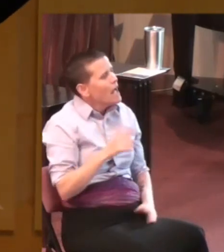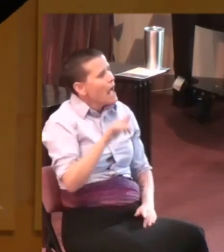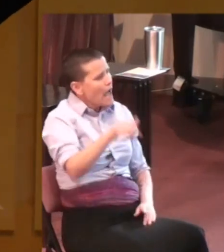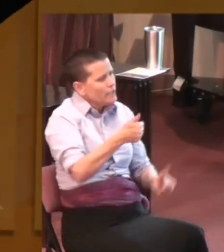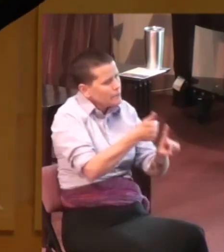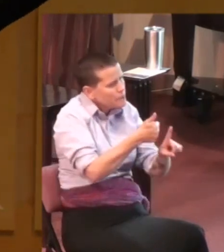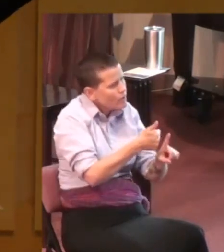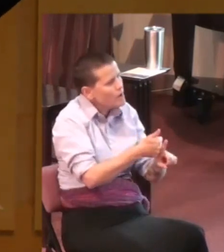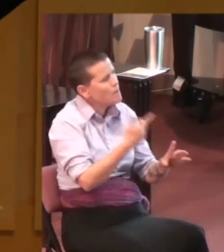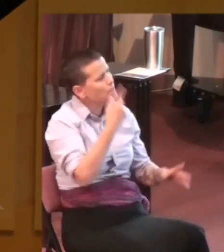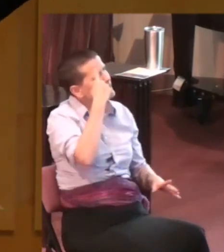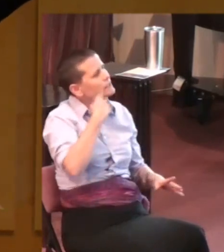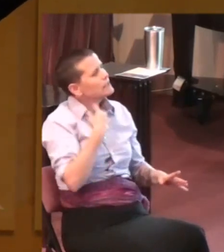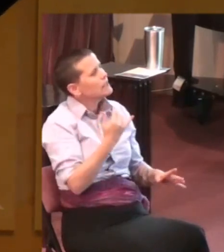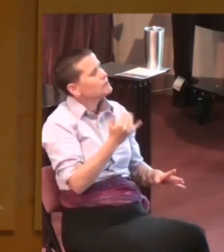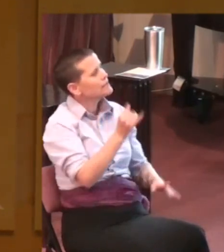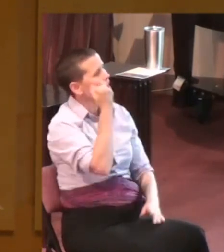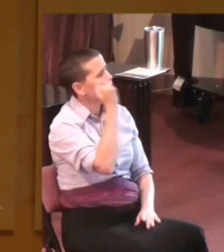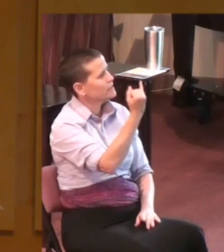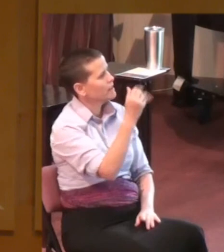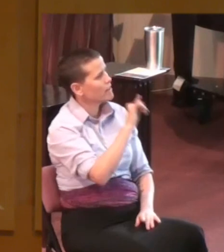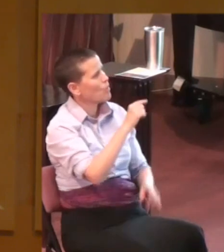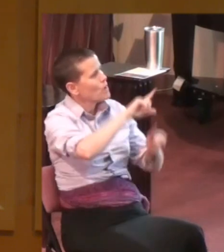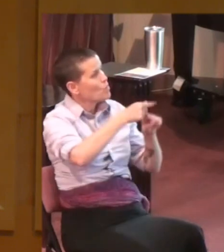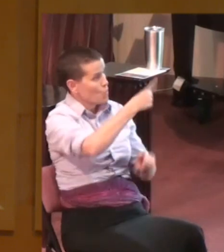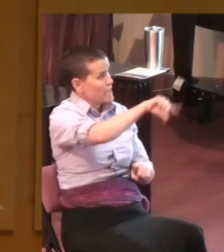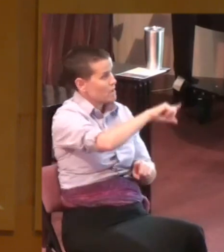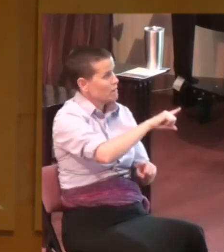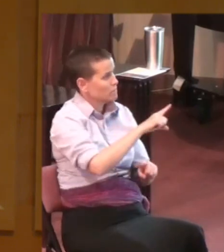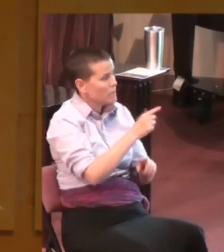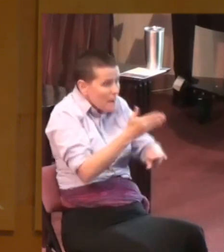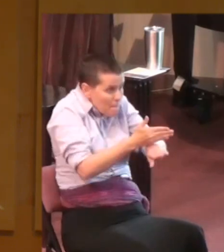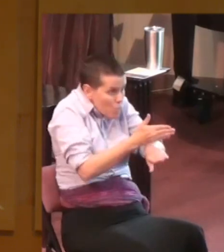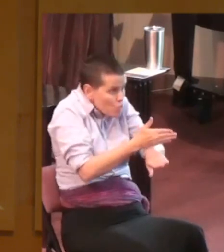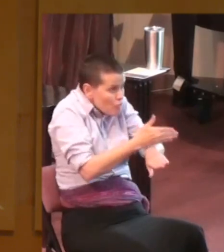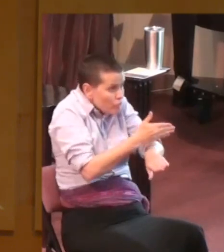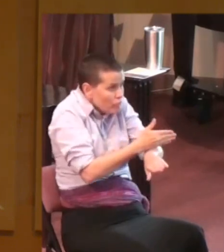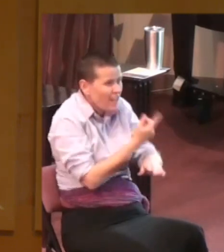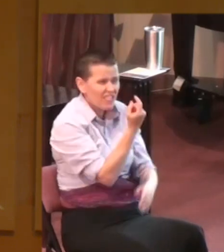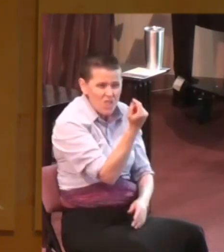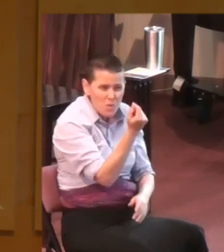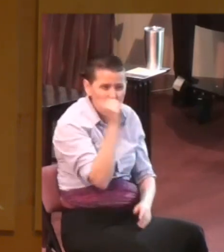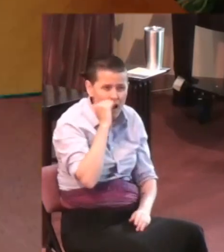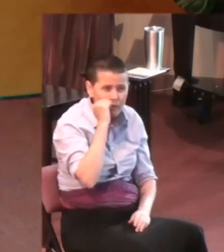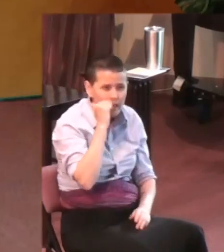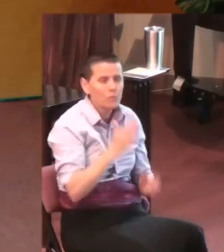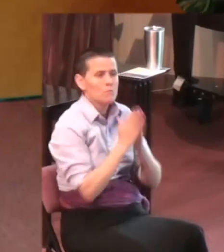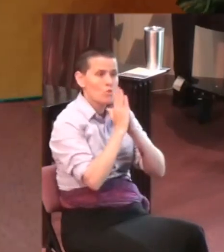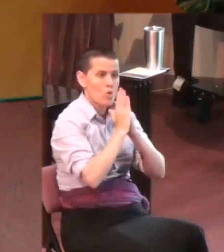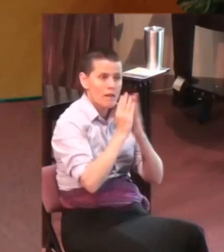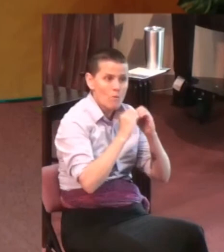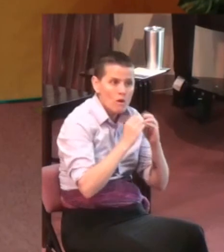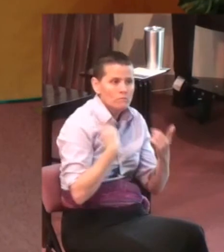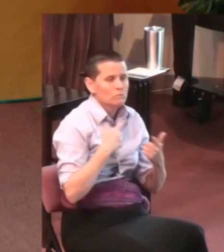become Christ, presence. We're reflecting the same energy that Jesus talked about. Greater things than these